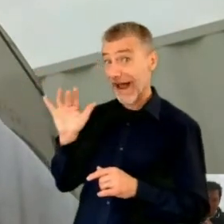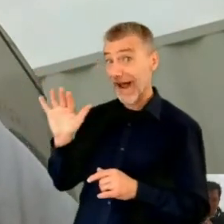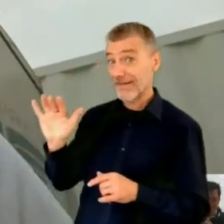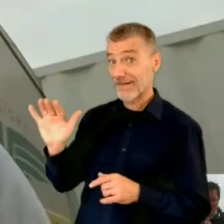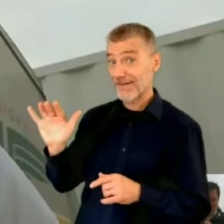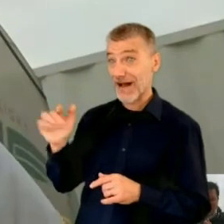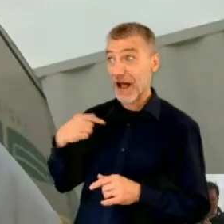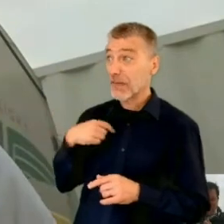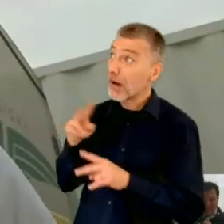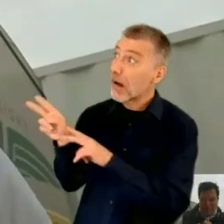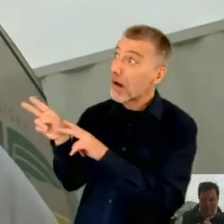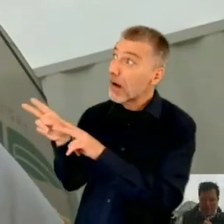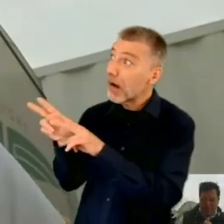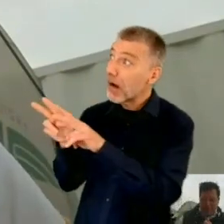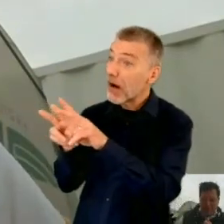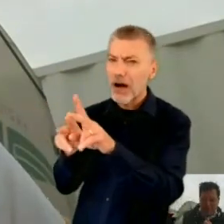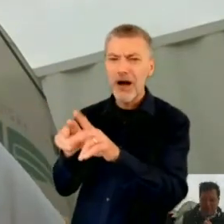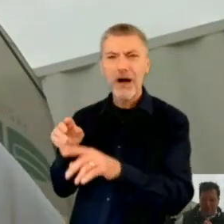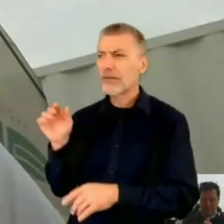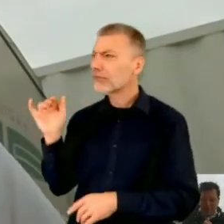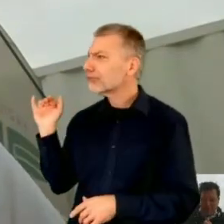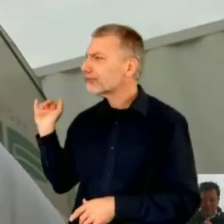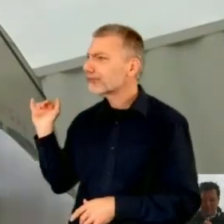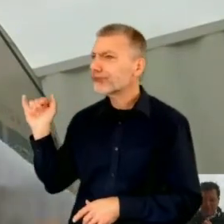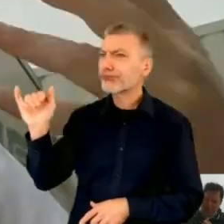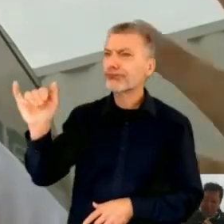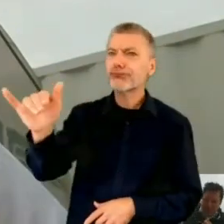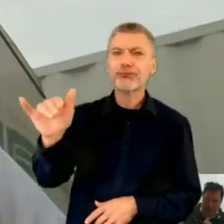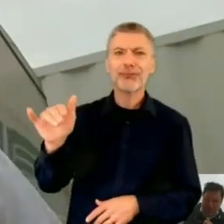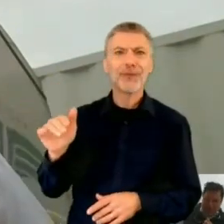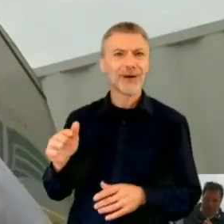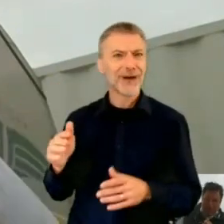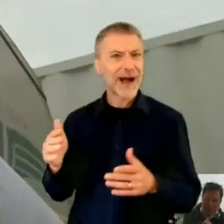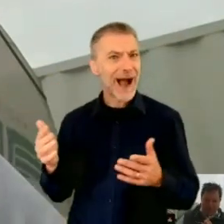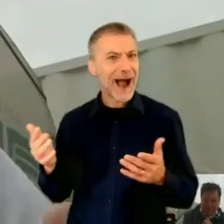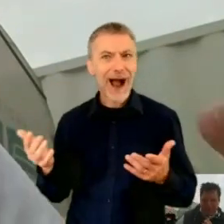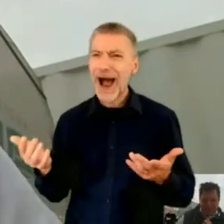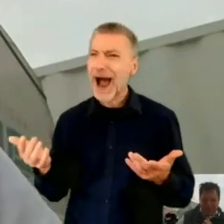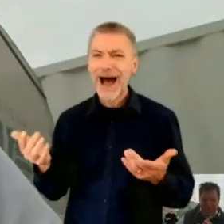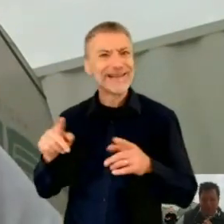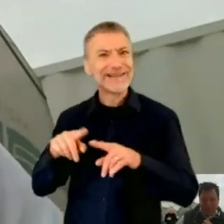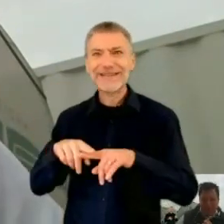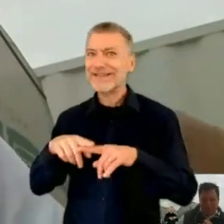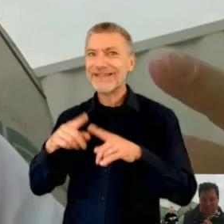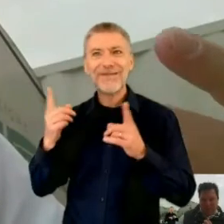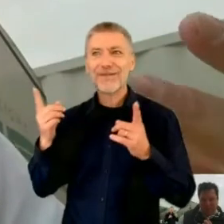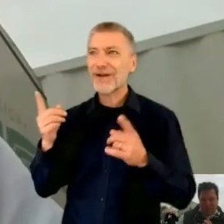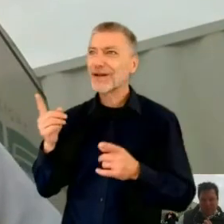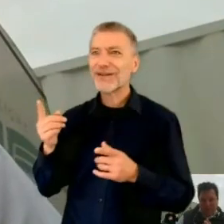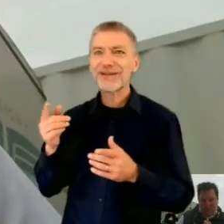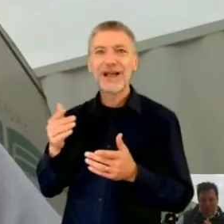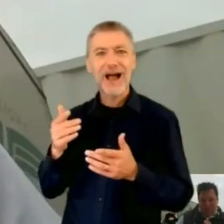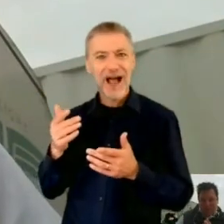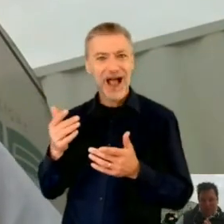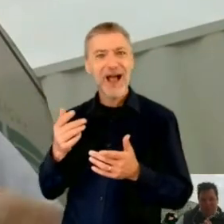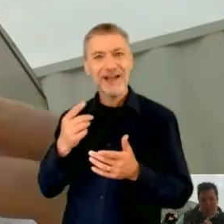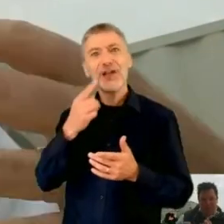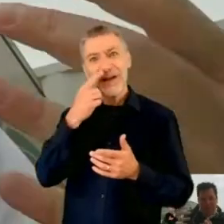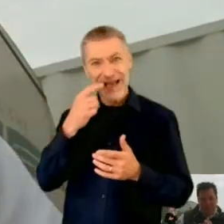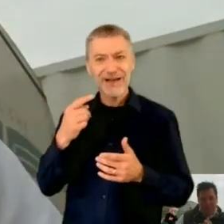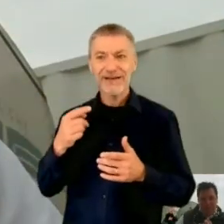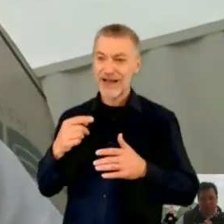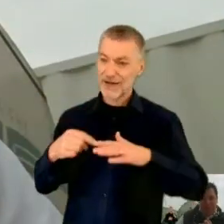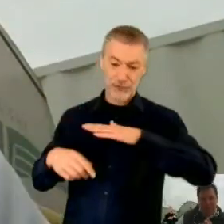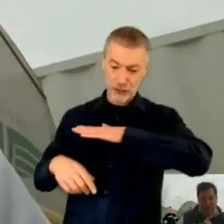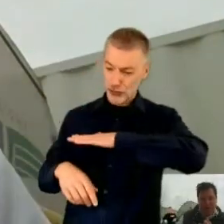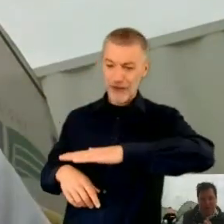Though the noise is really a very different experience. It's still loud at the ground because a lot of